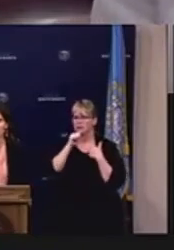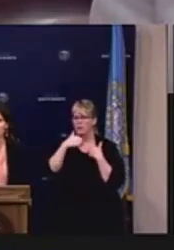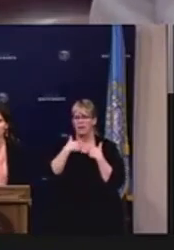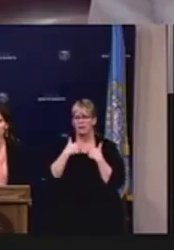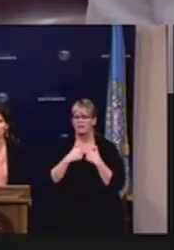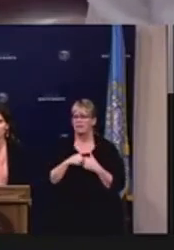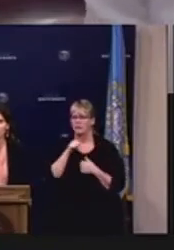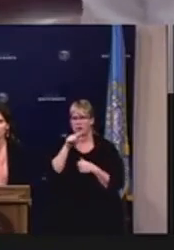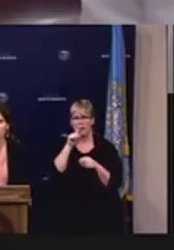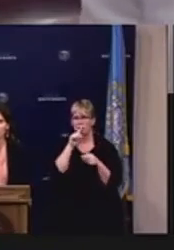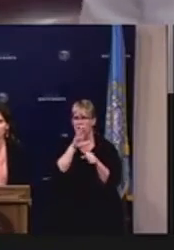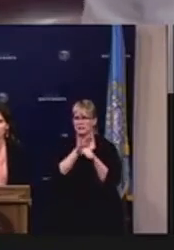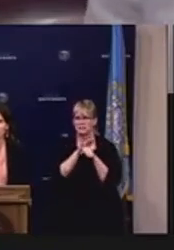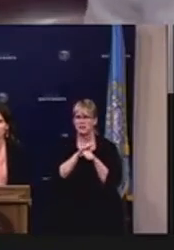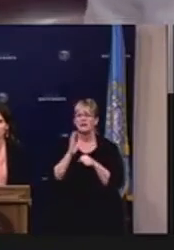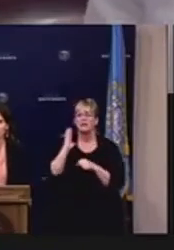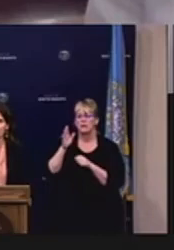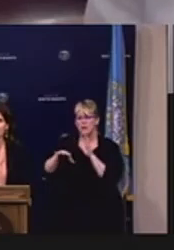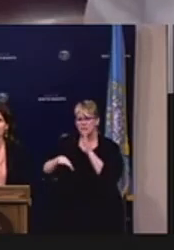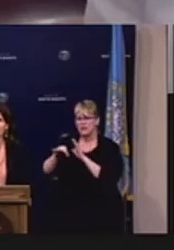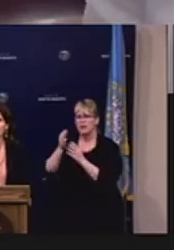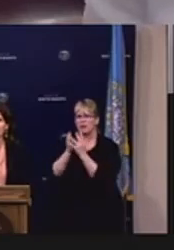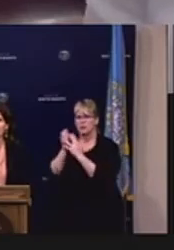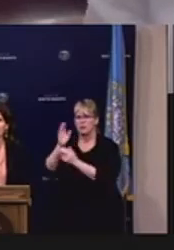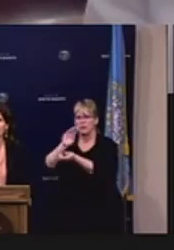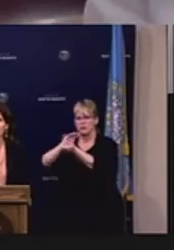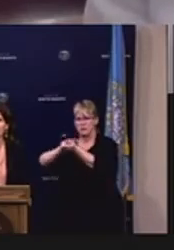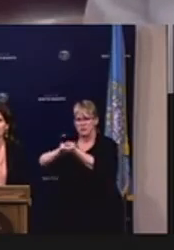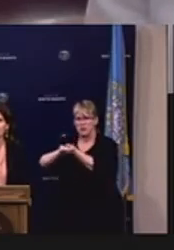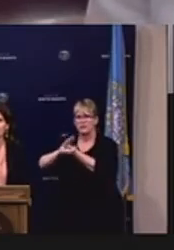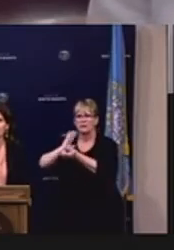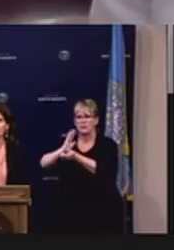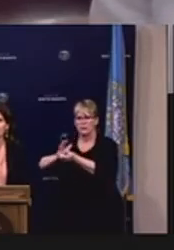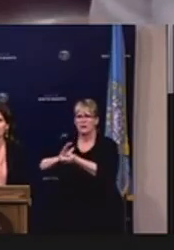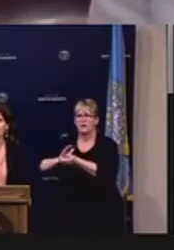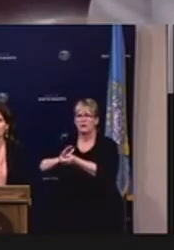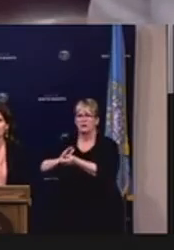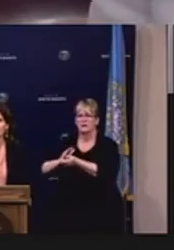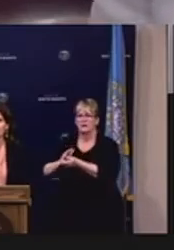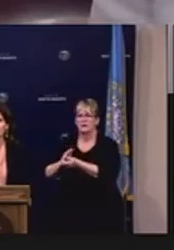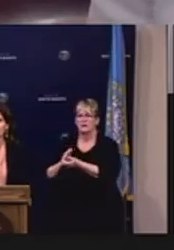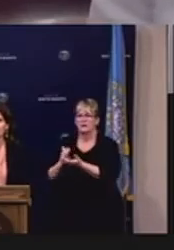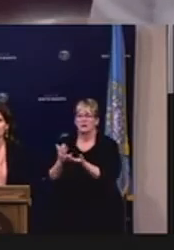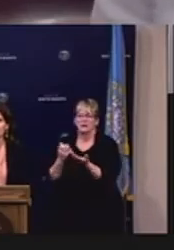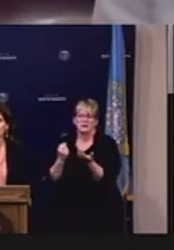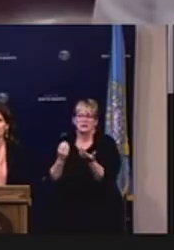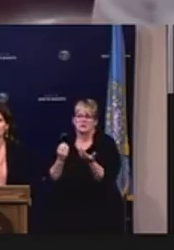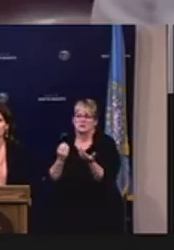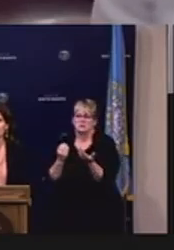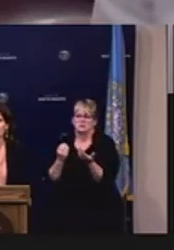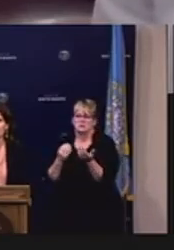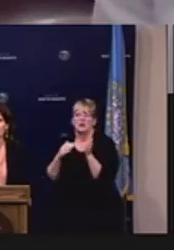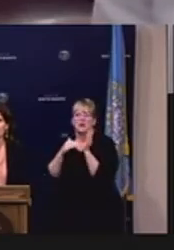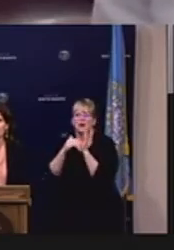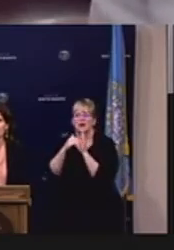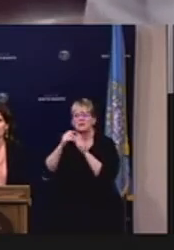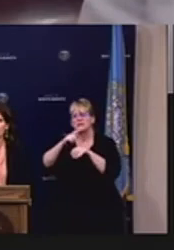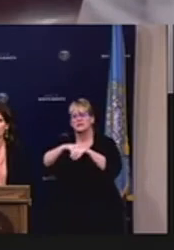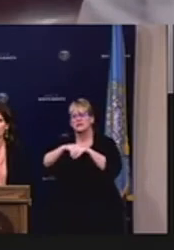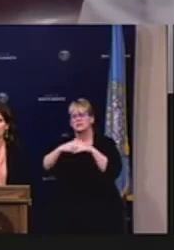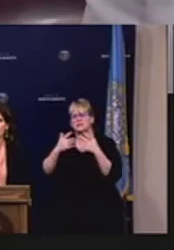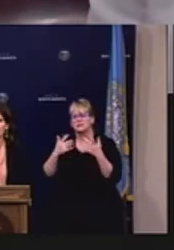COVID. And they will find out about it through their healthcare provider. So it's oftentimes going to be